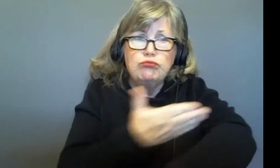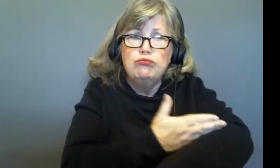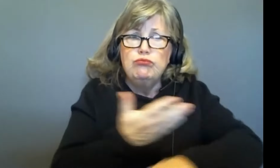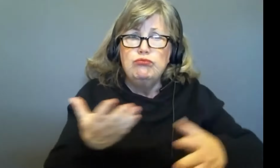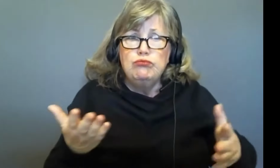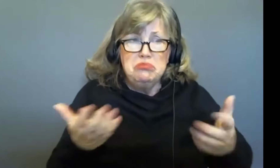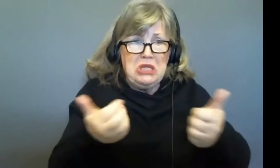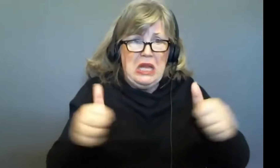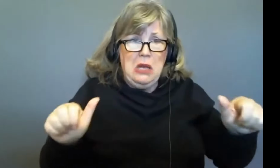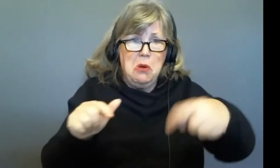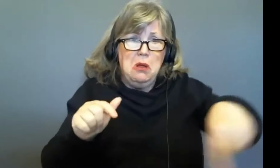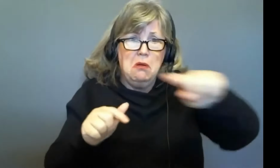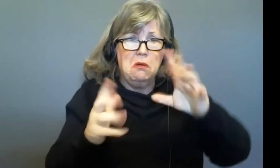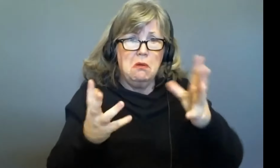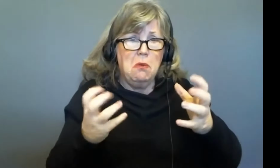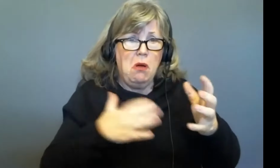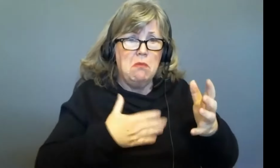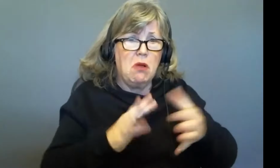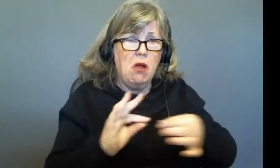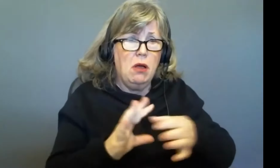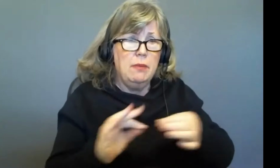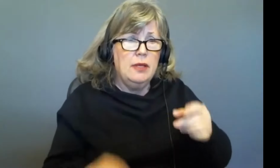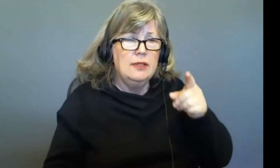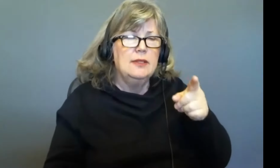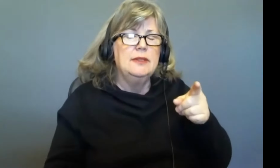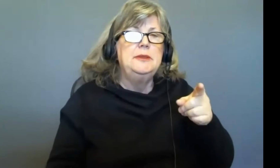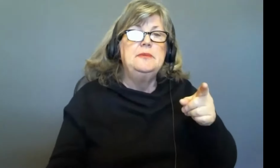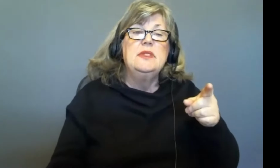Anyone want to comment on that? Well, that's a very good question.